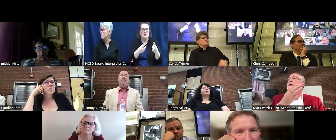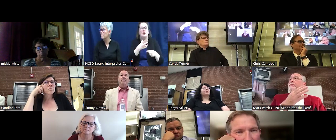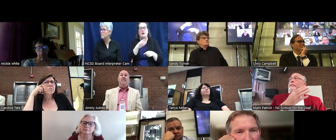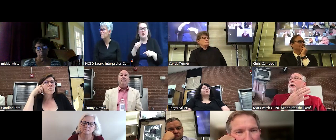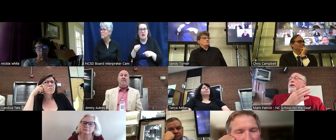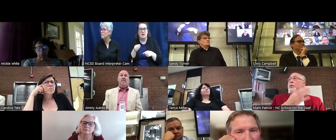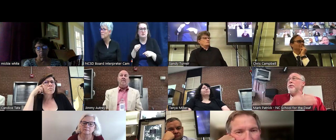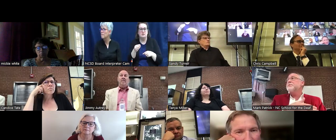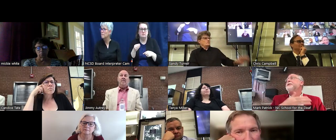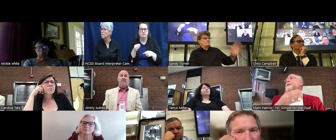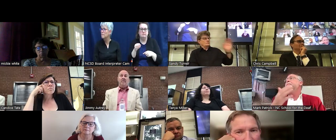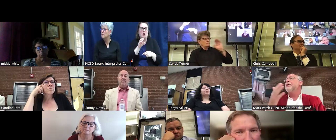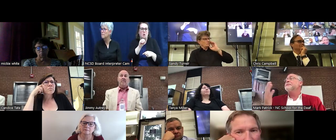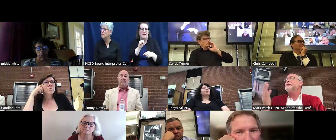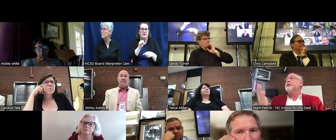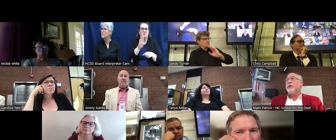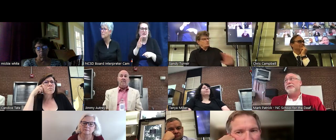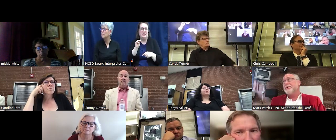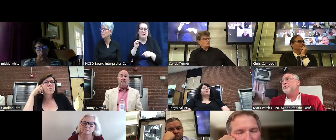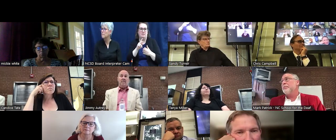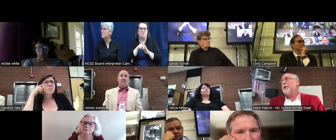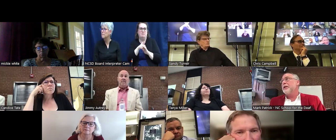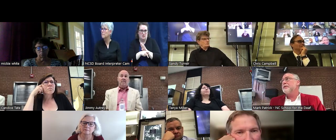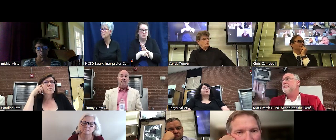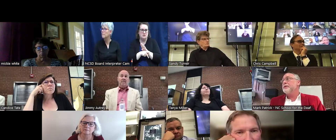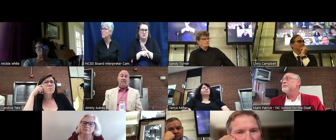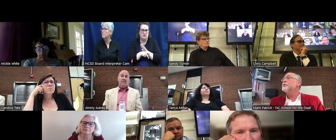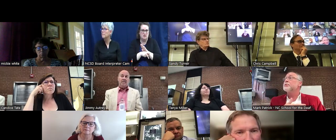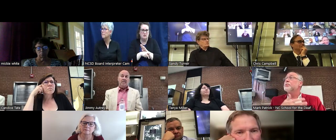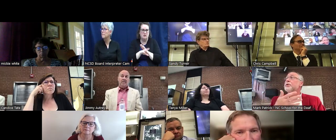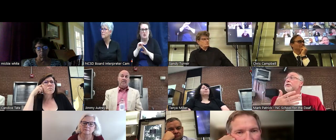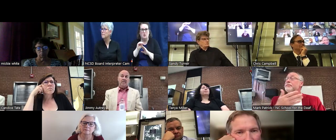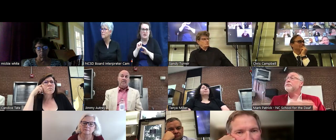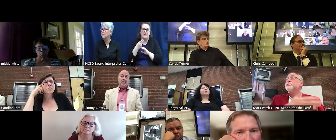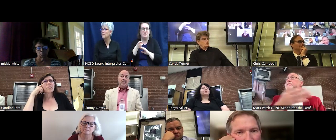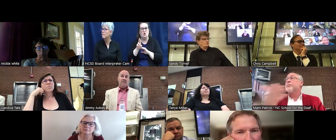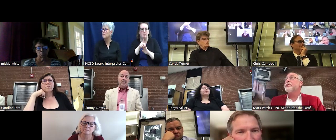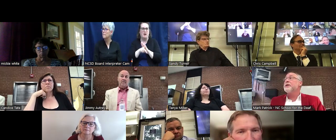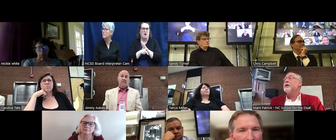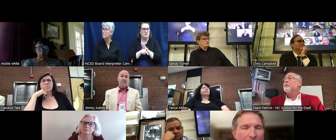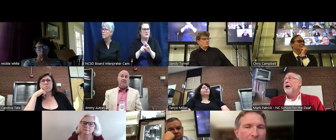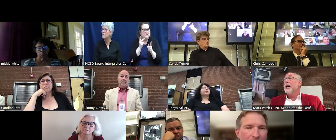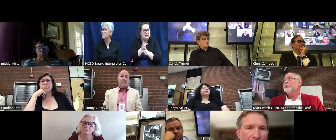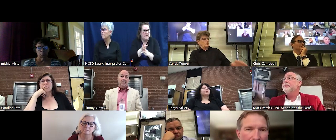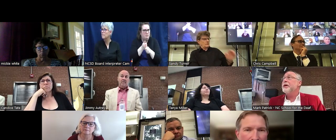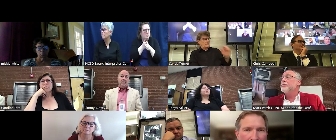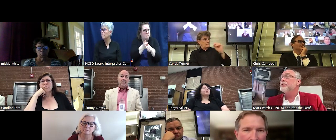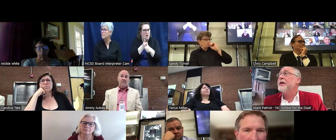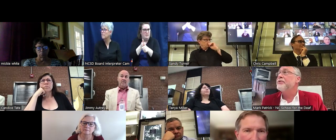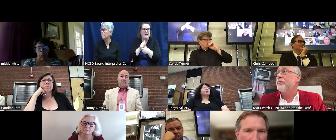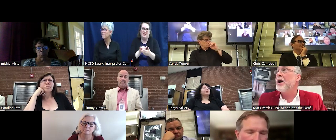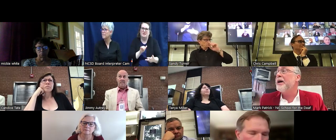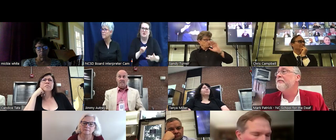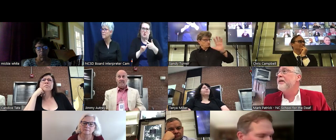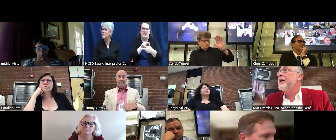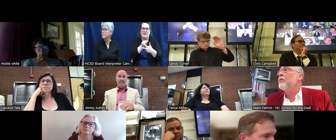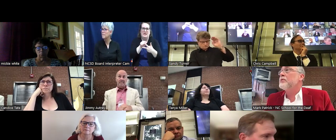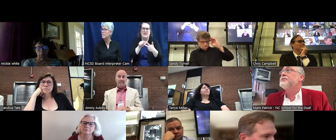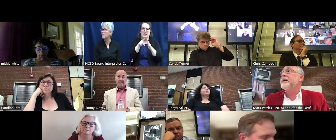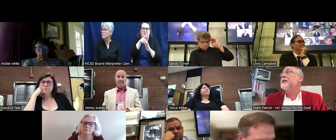as OSBN policy and OSHR policy. Because those are the three policy manuals that